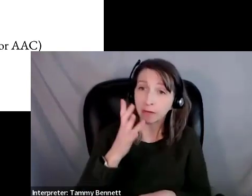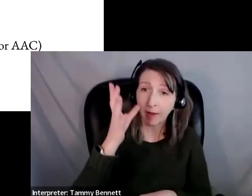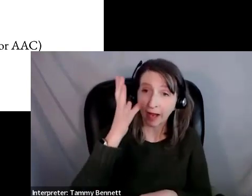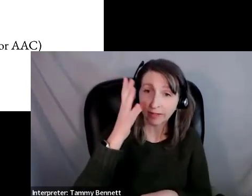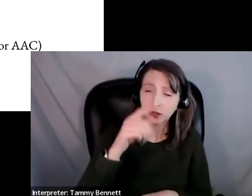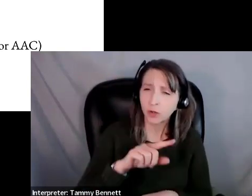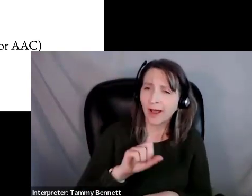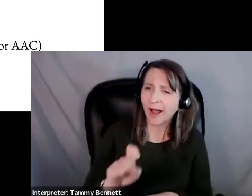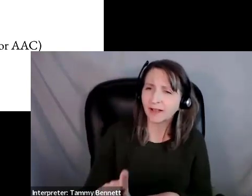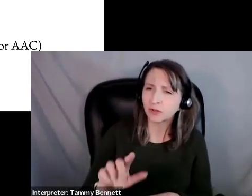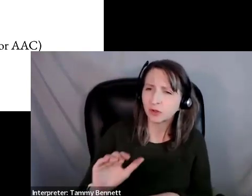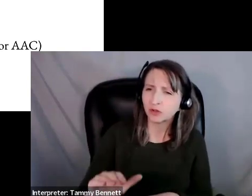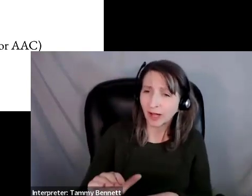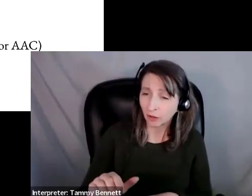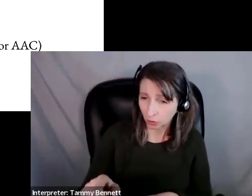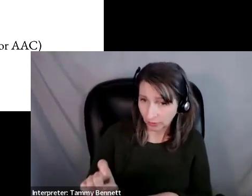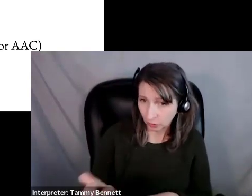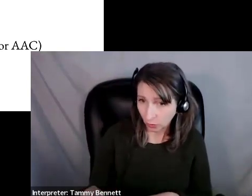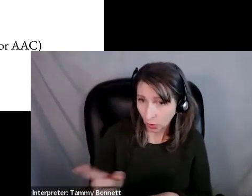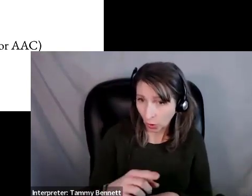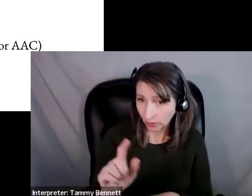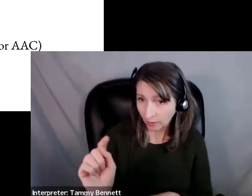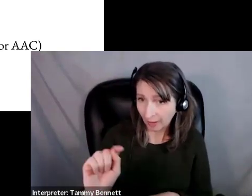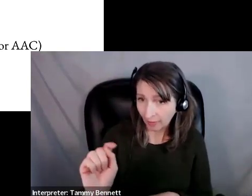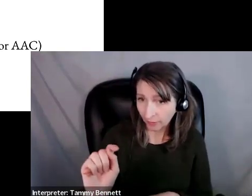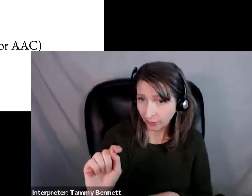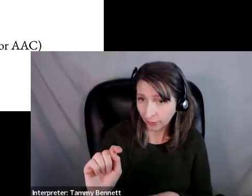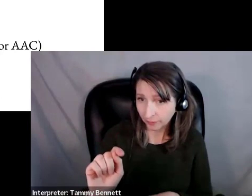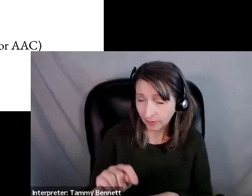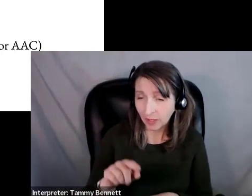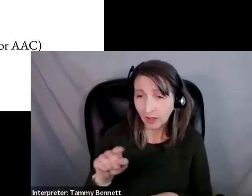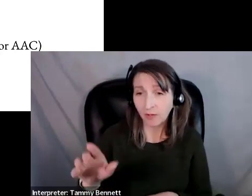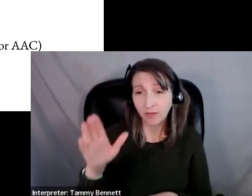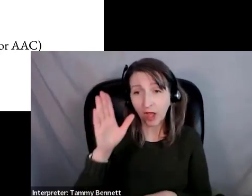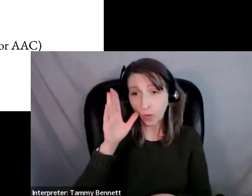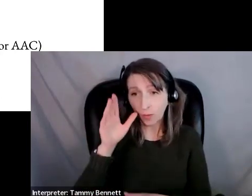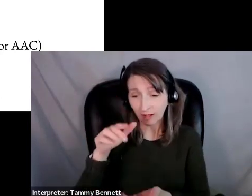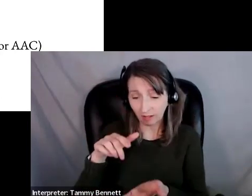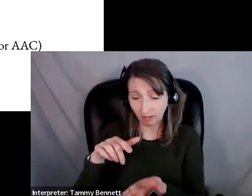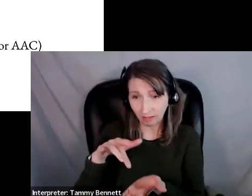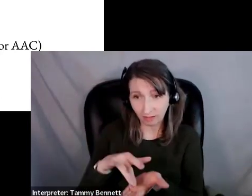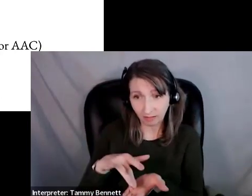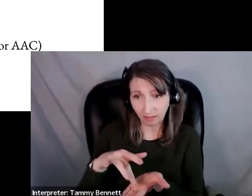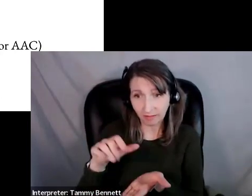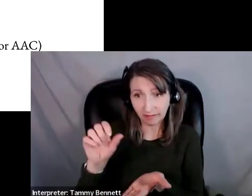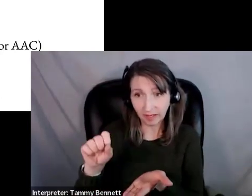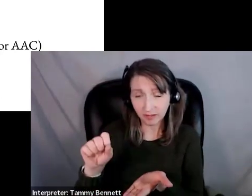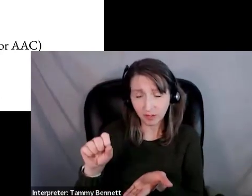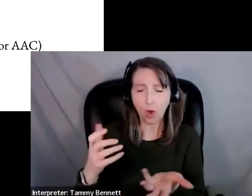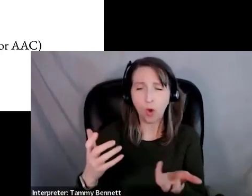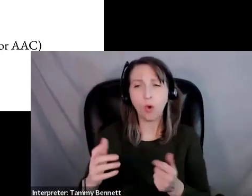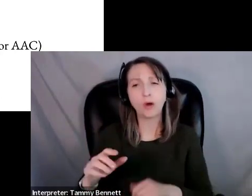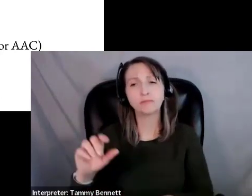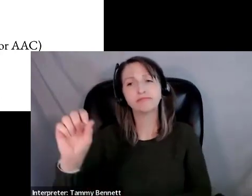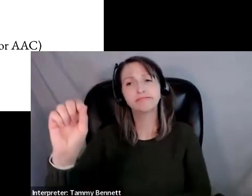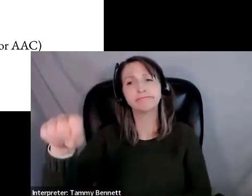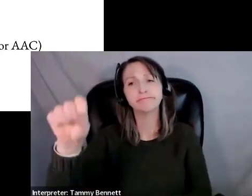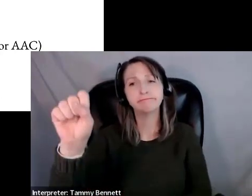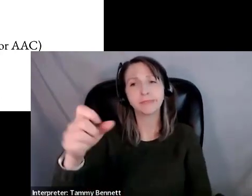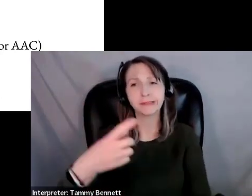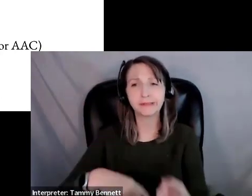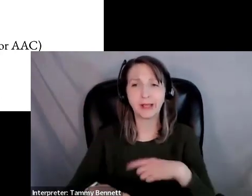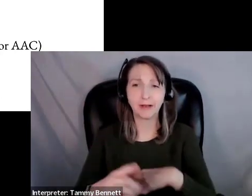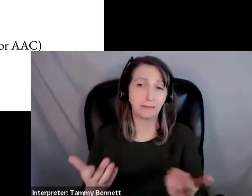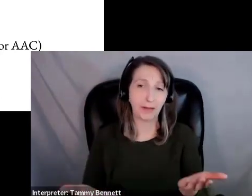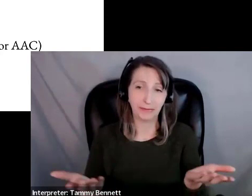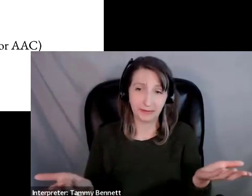have to go to the bathroom? Is the student going to go onto the device and find the yes button? Maybe they're just going to sign yes. Maybe you're asking them more of an